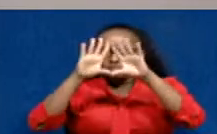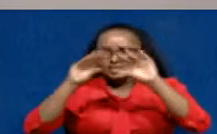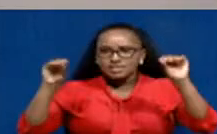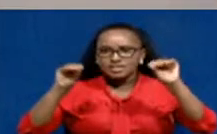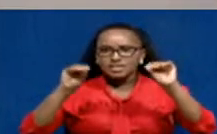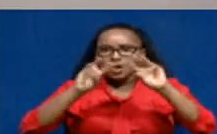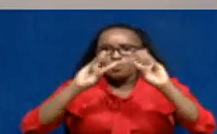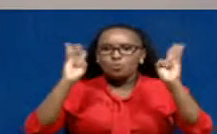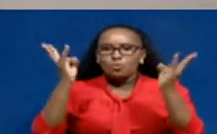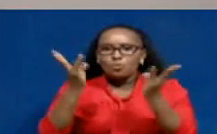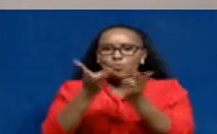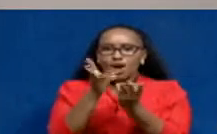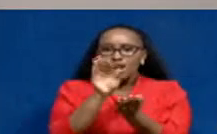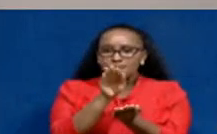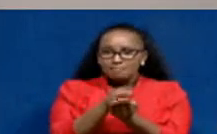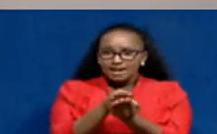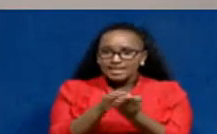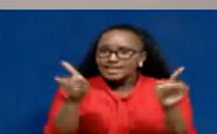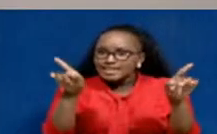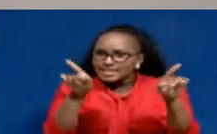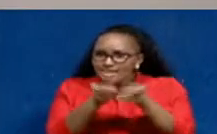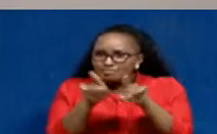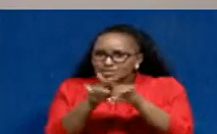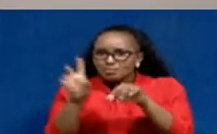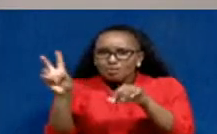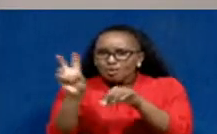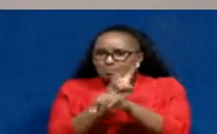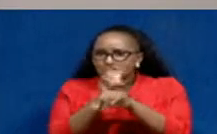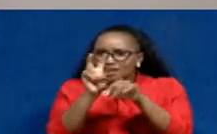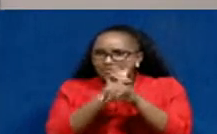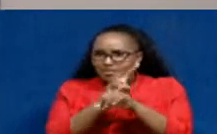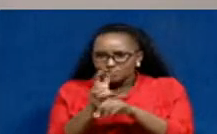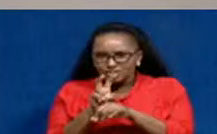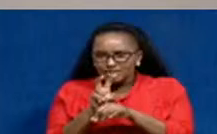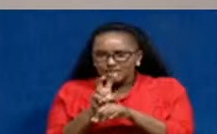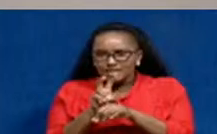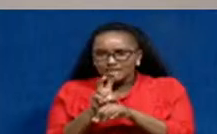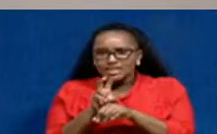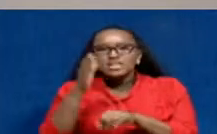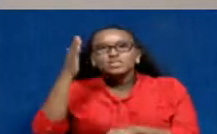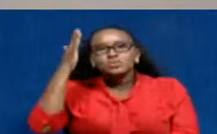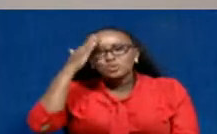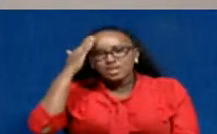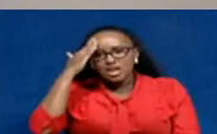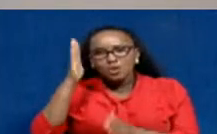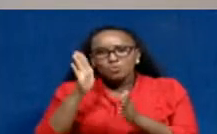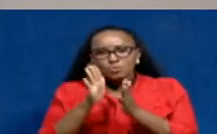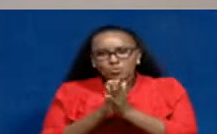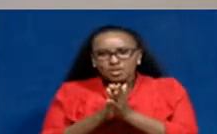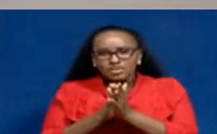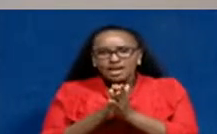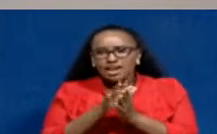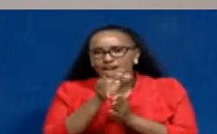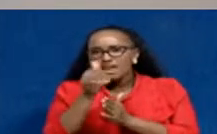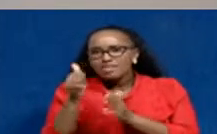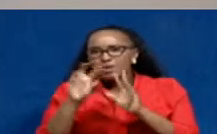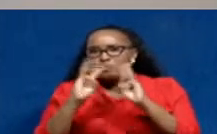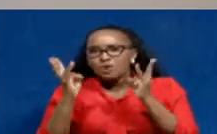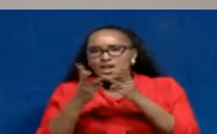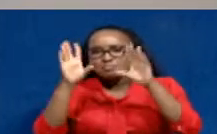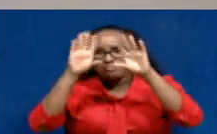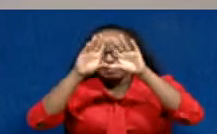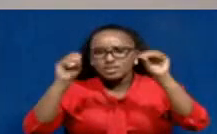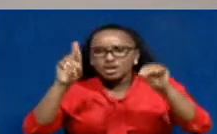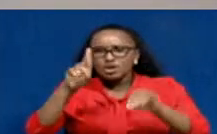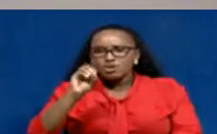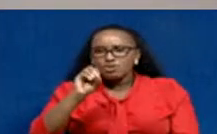Bank. A similar observation was made by the former World Bank president, Mr.